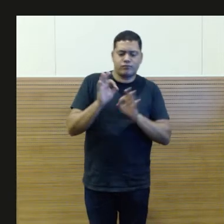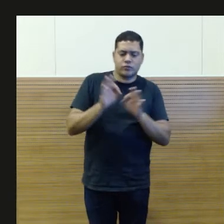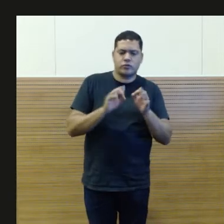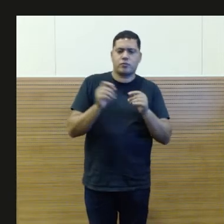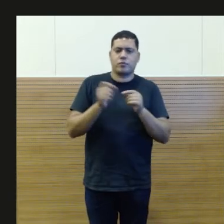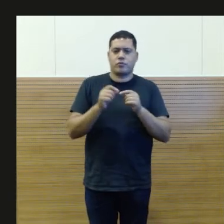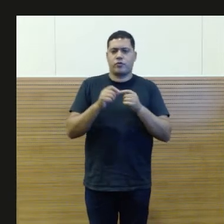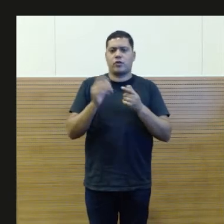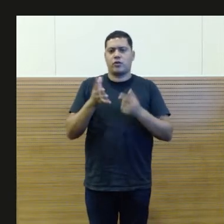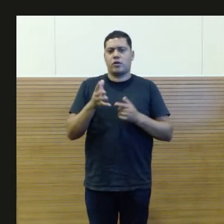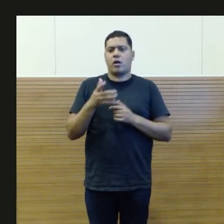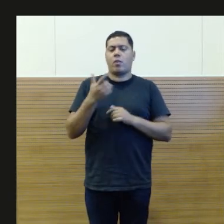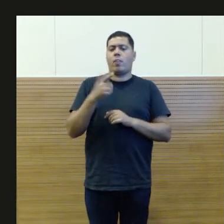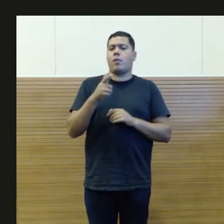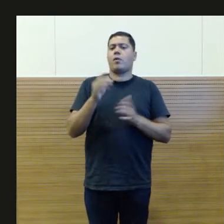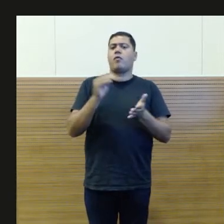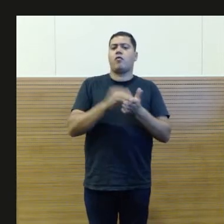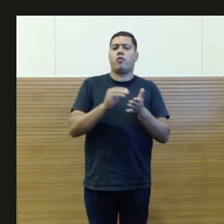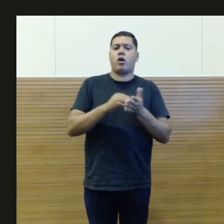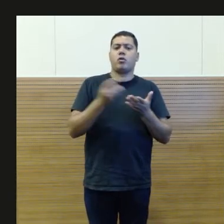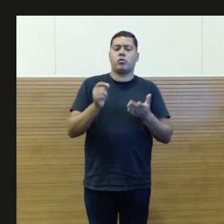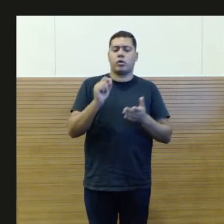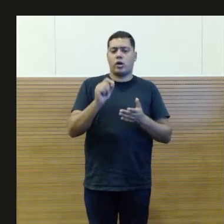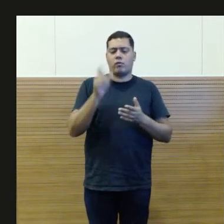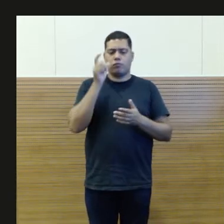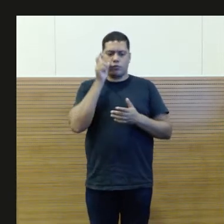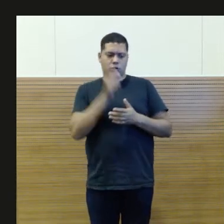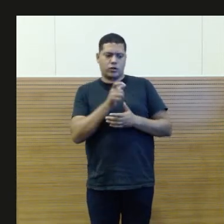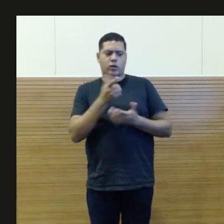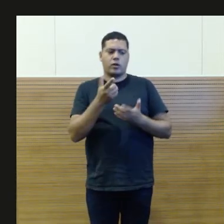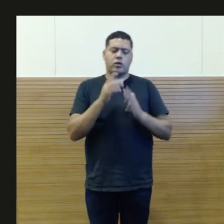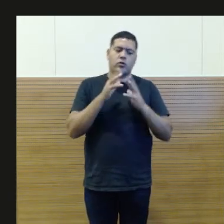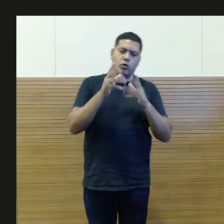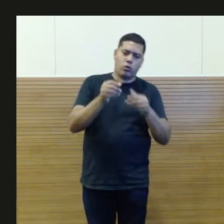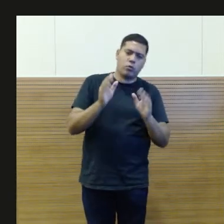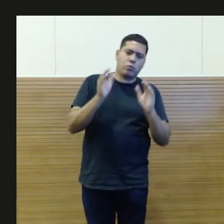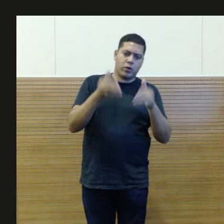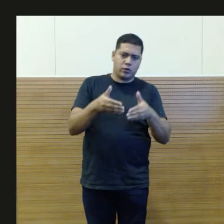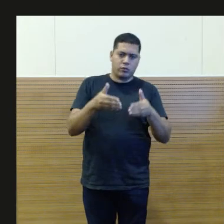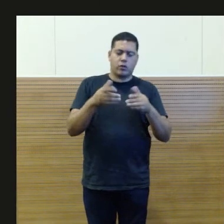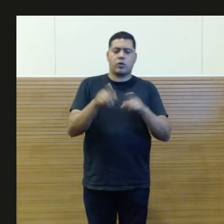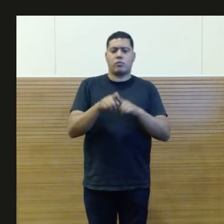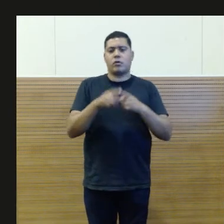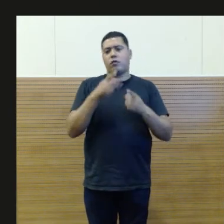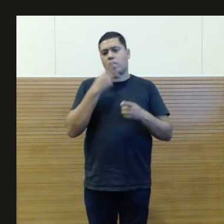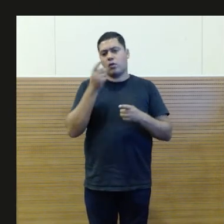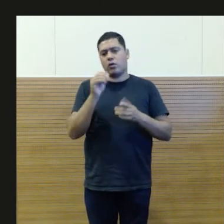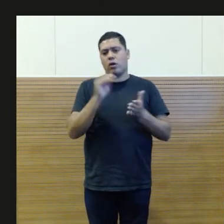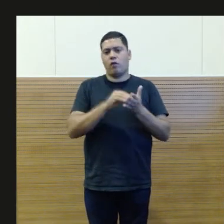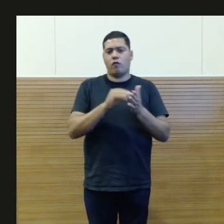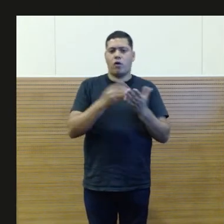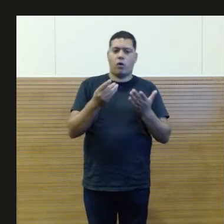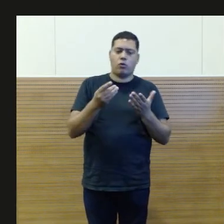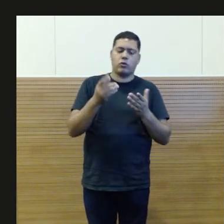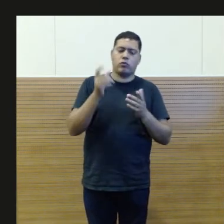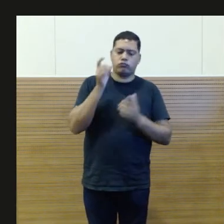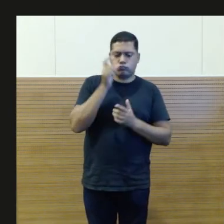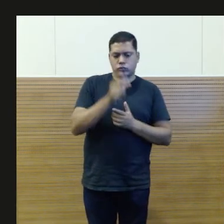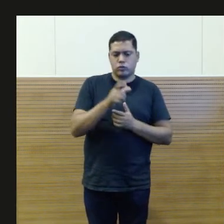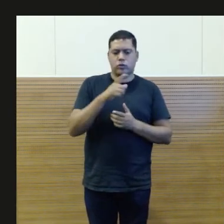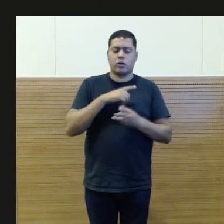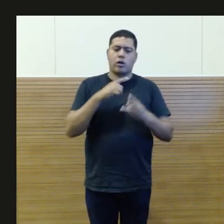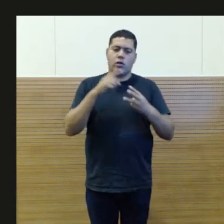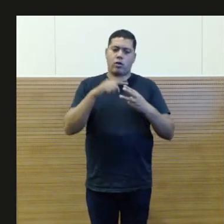the non-offer of ultra-processed foods, and also the non-offer of food of sugars before 2 years of